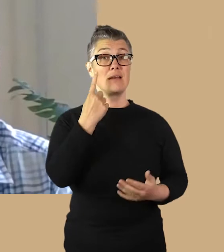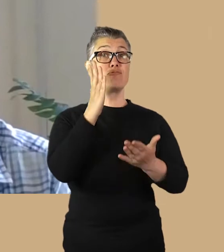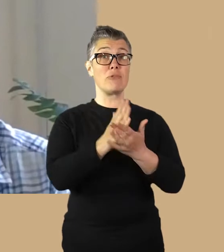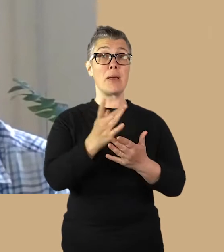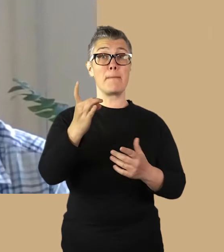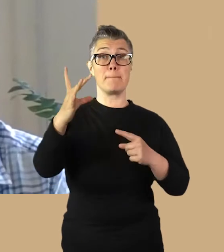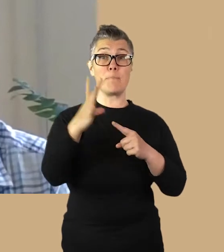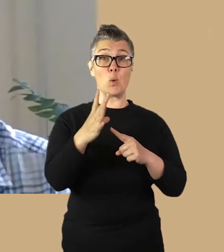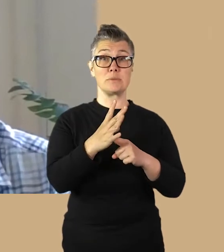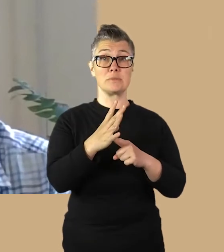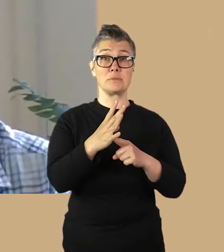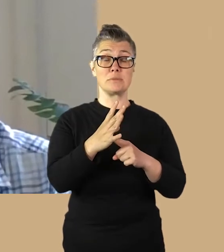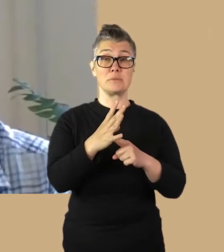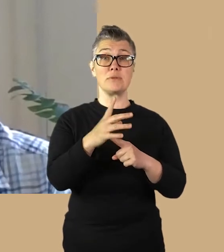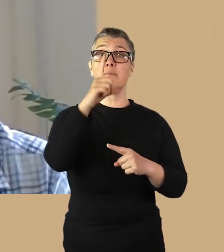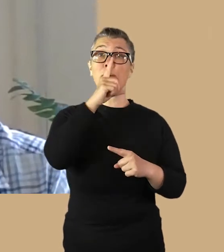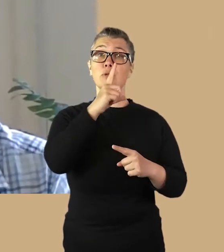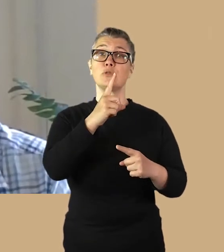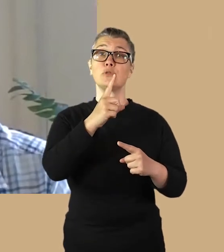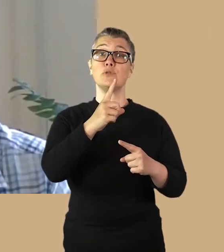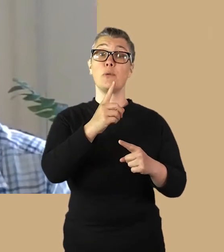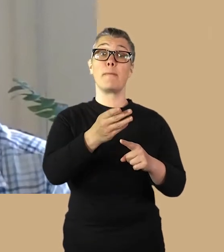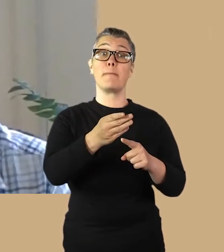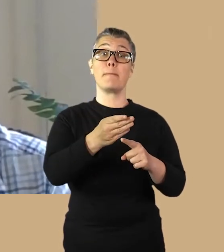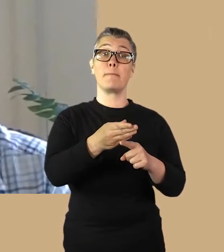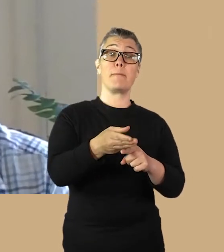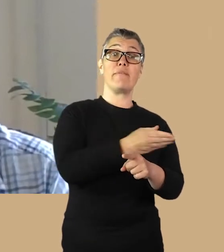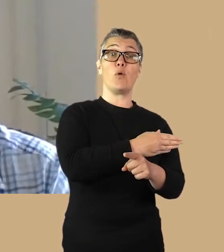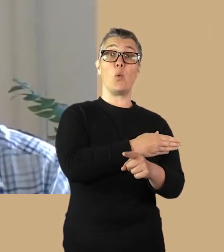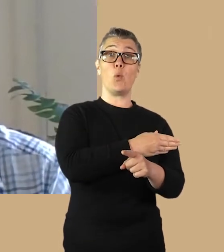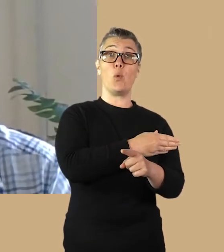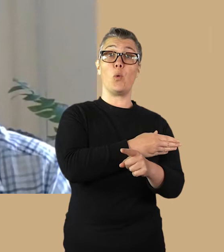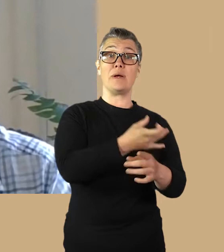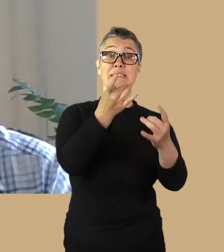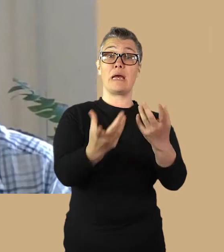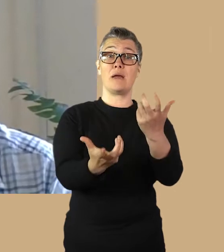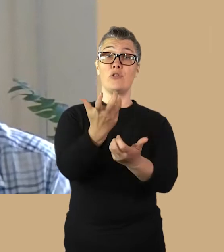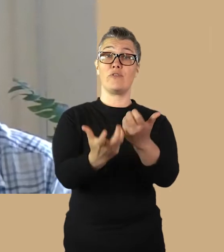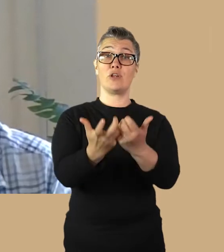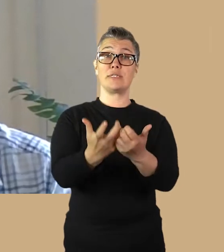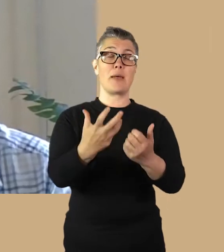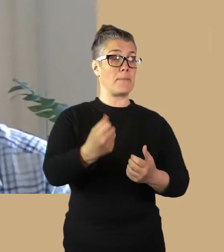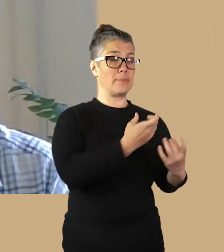for people to be well prepared before they go to uni from school, particularly for people